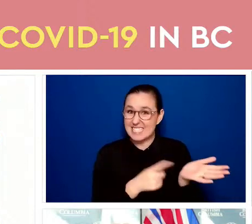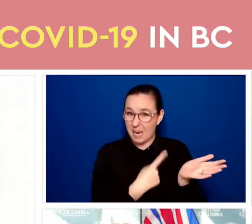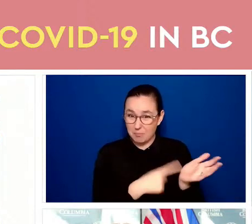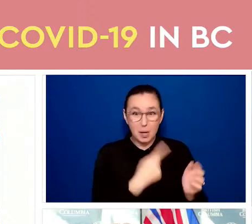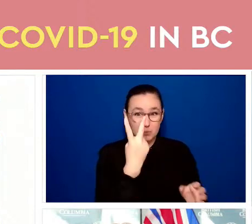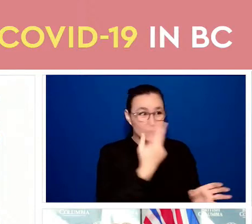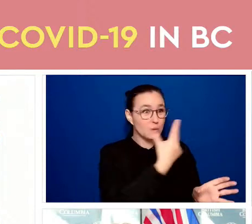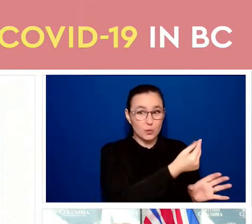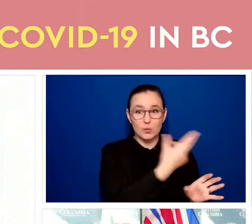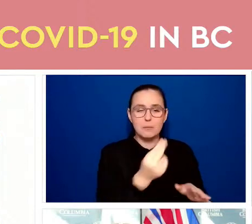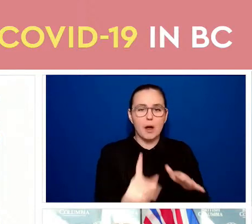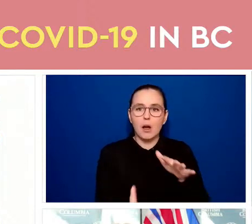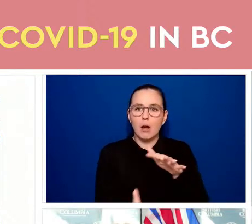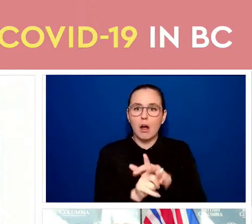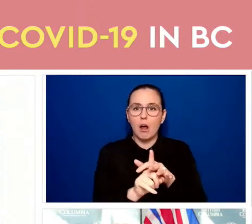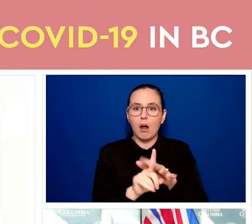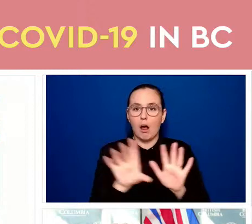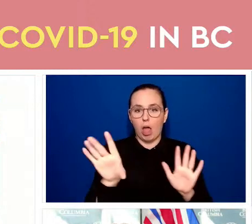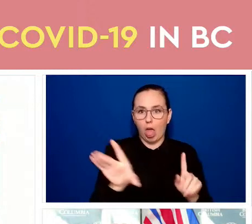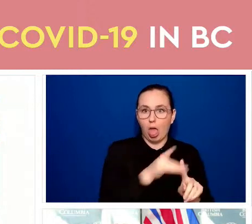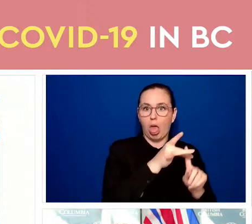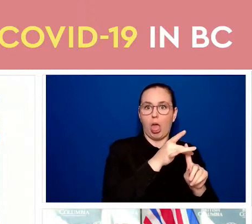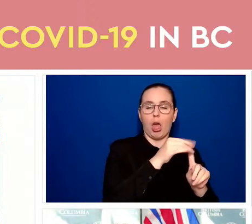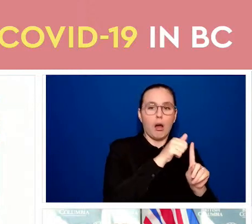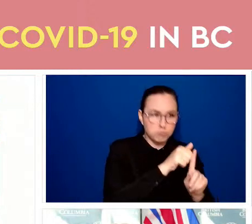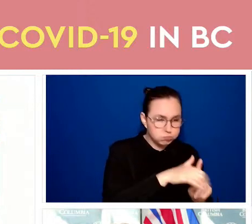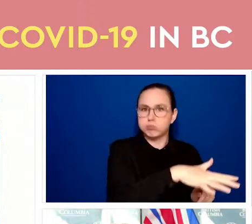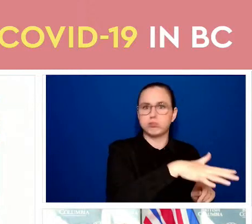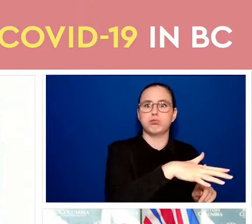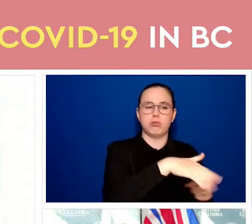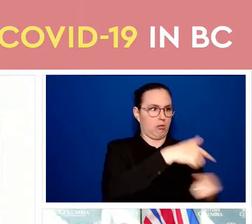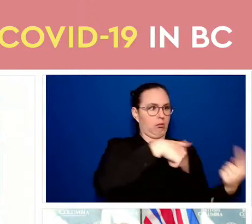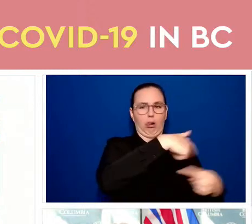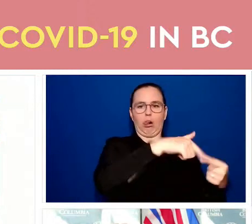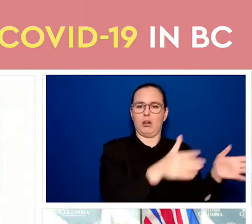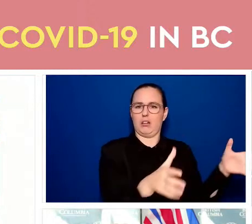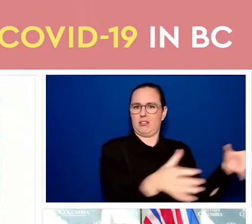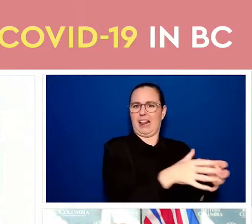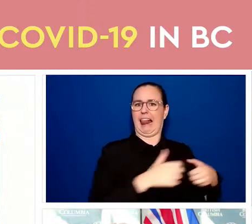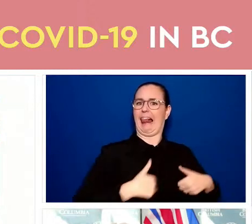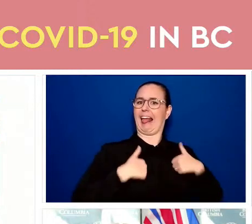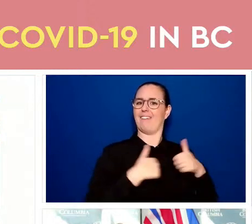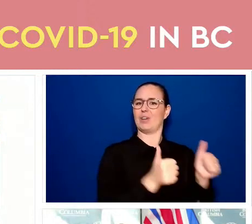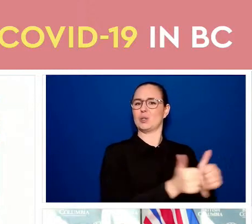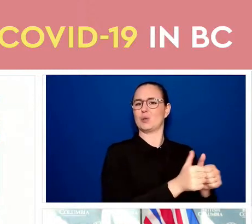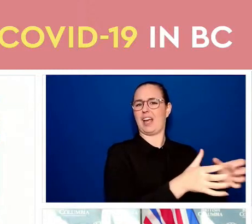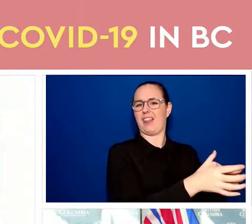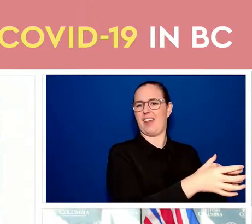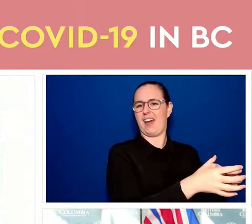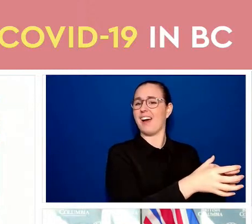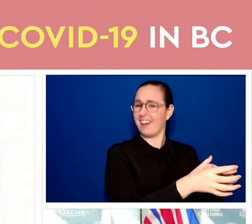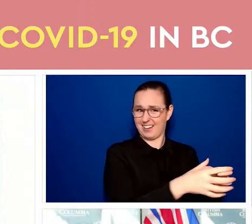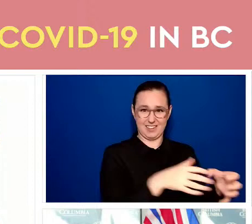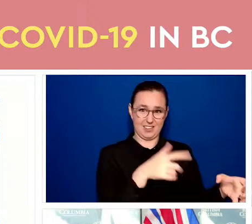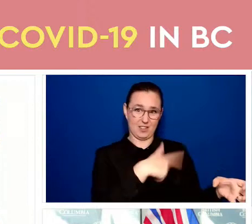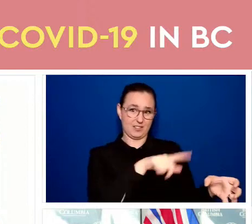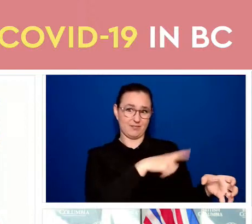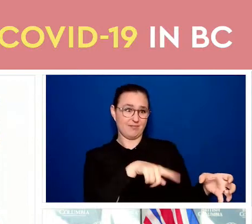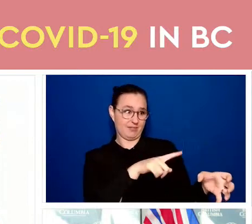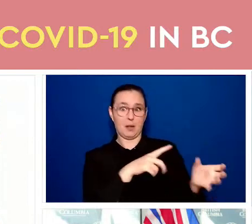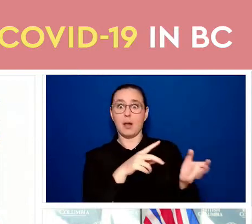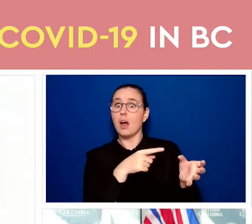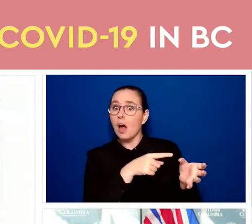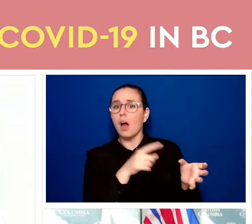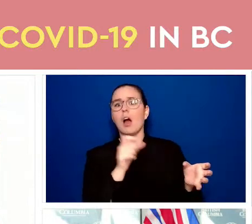is a significant number of people who will have breakthrough infections, and this in an elderly population can be lethal. As